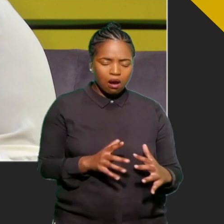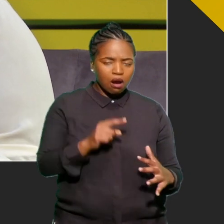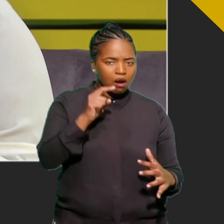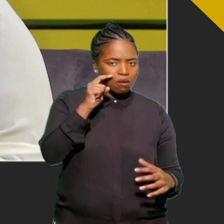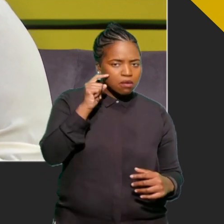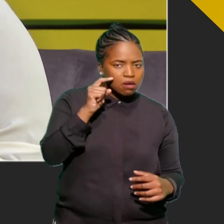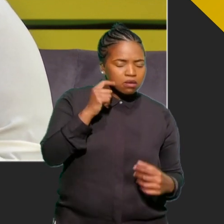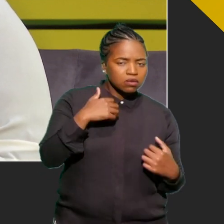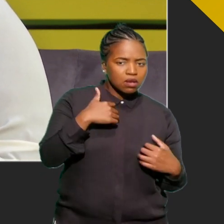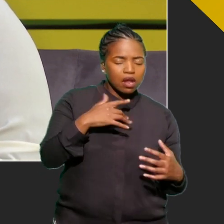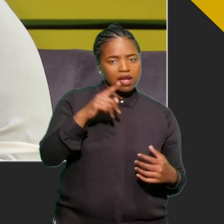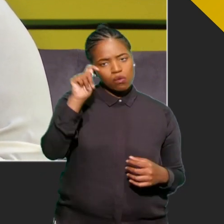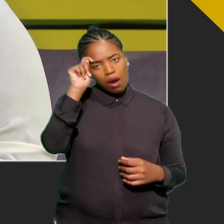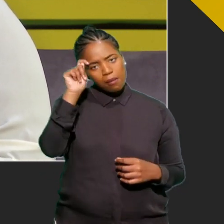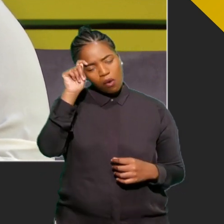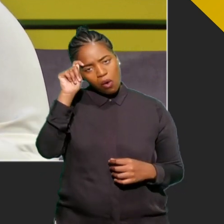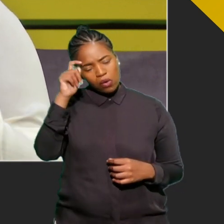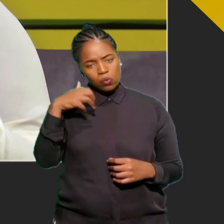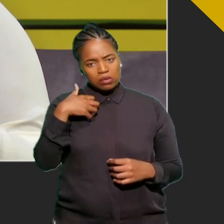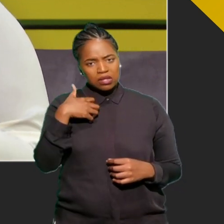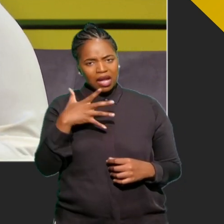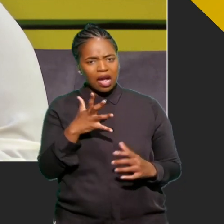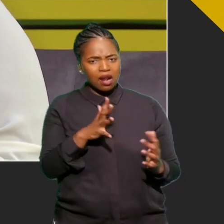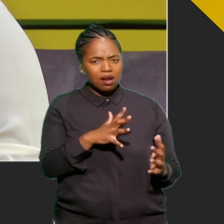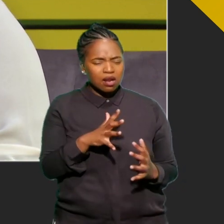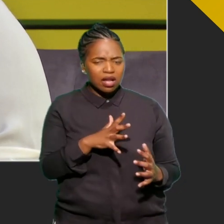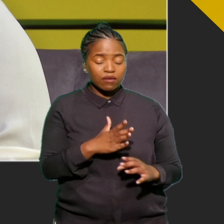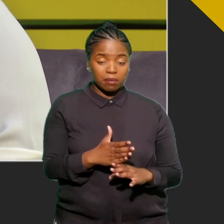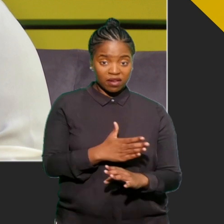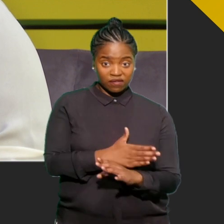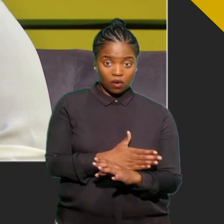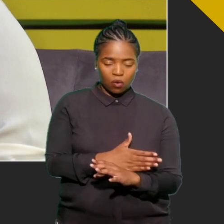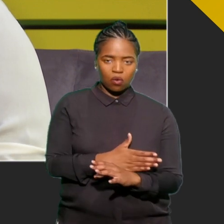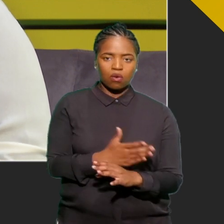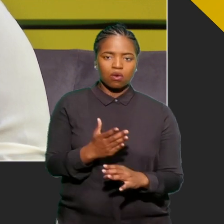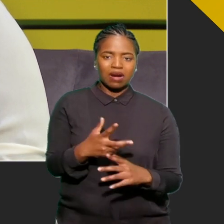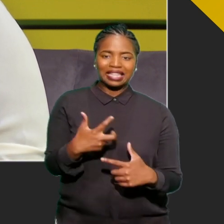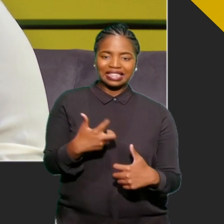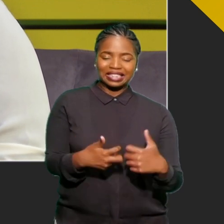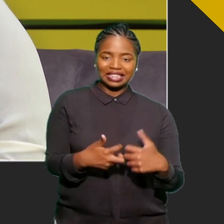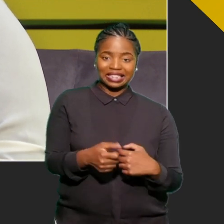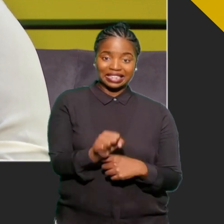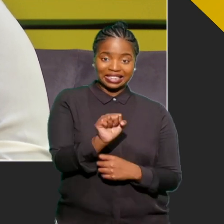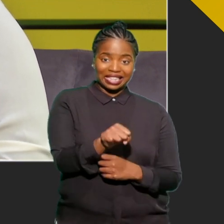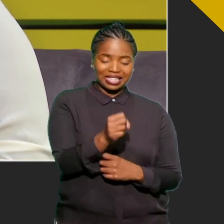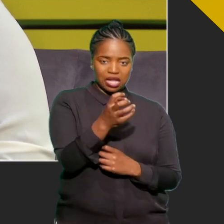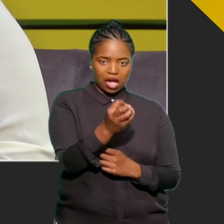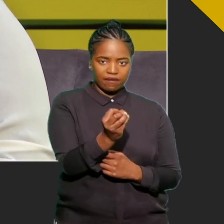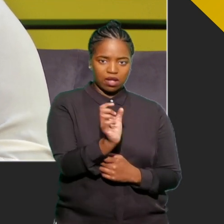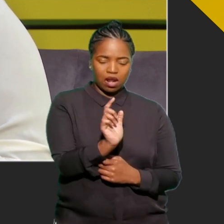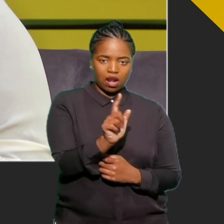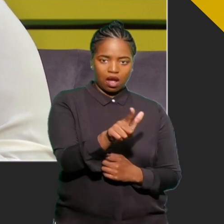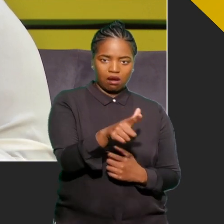Okay. And so, even when it comes to complications, I was speaking to the sister earlier on, as much as they do end up being